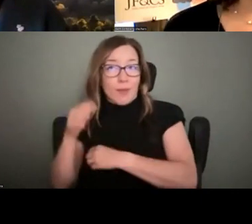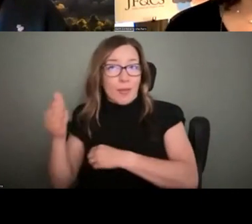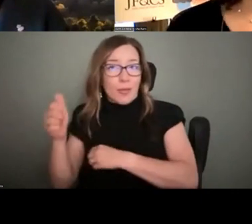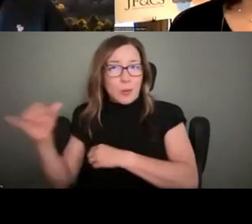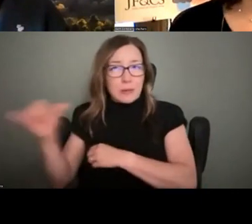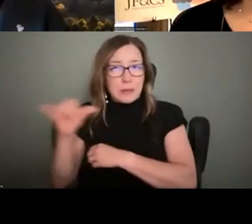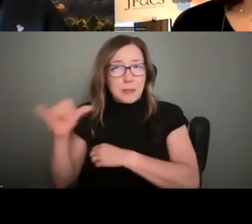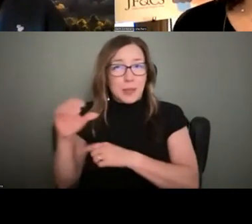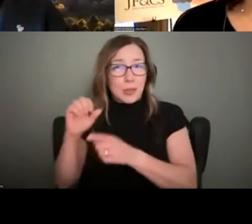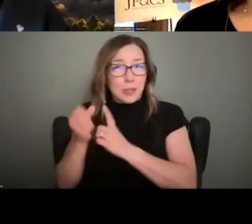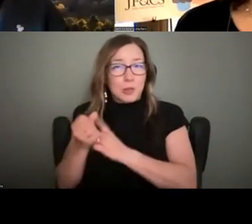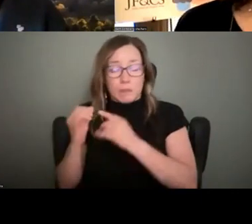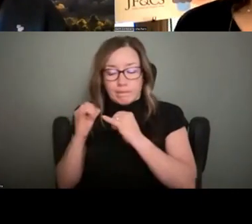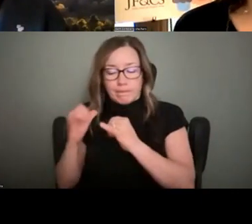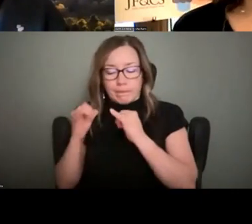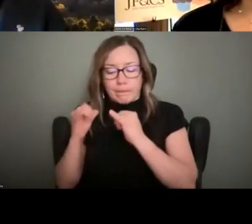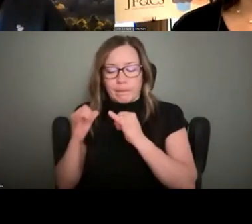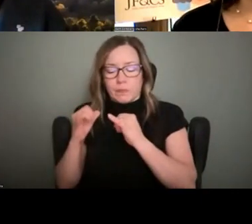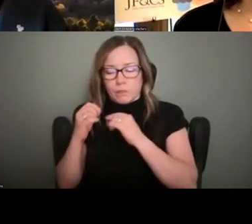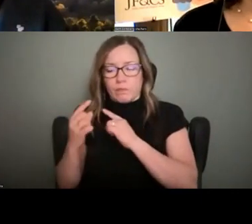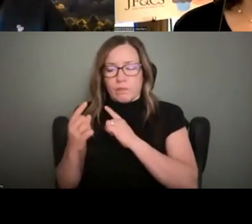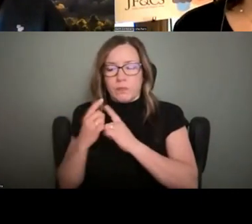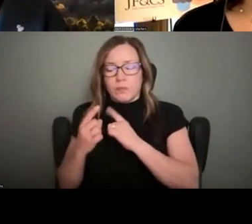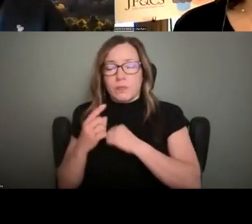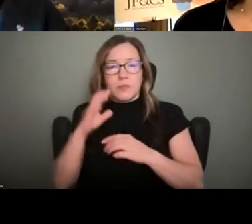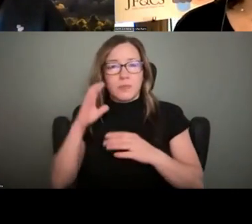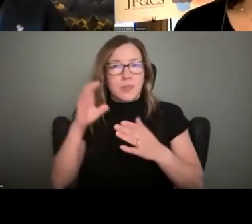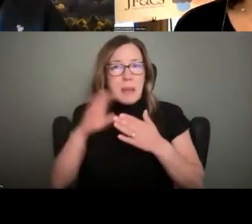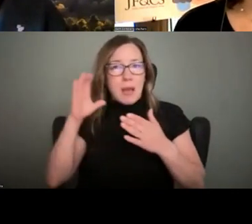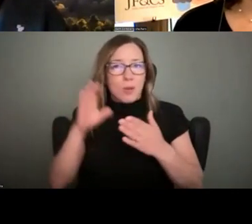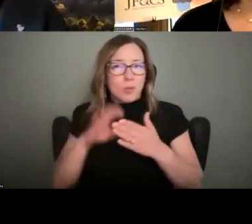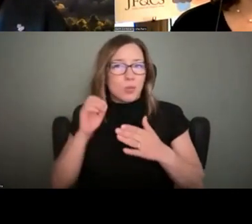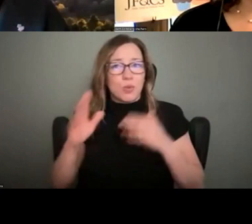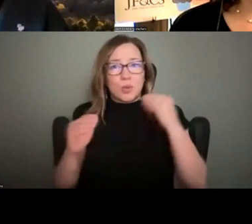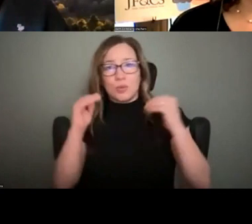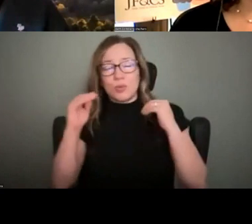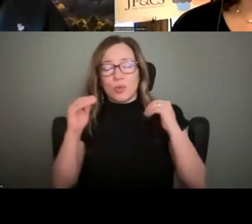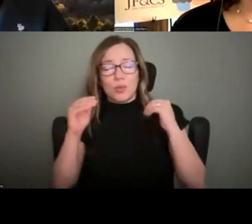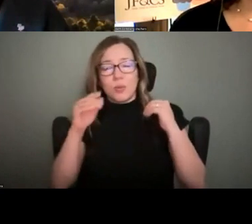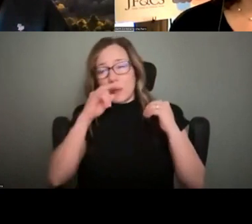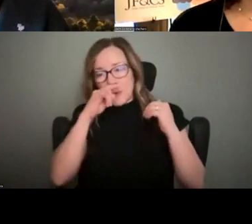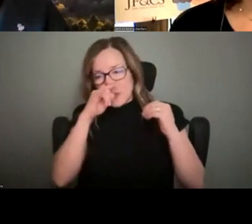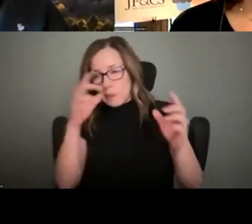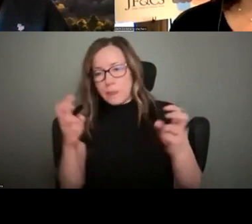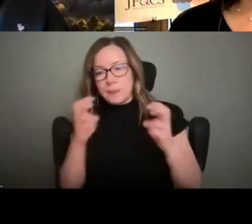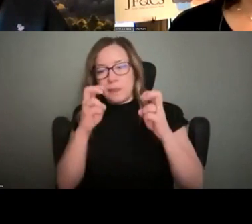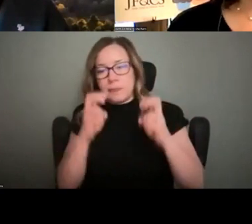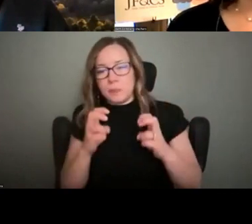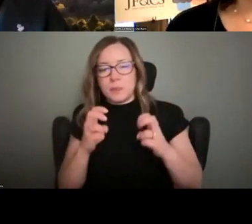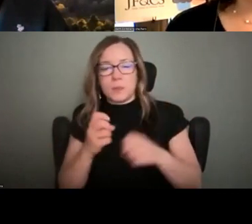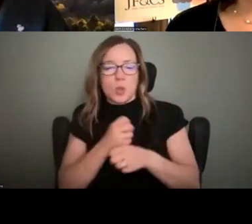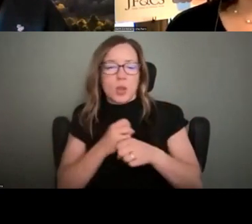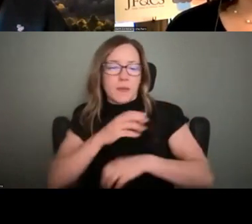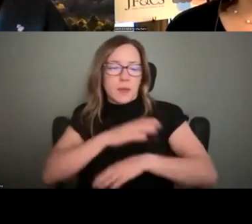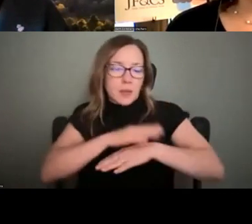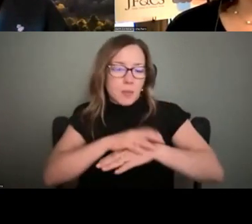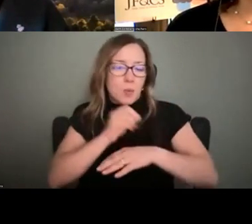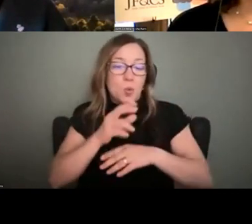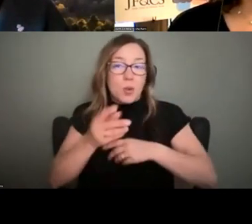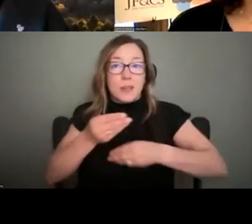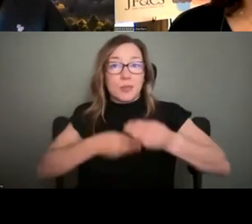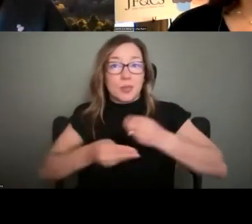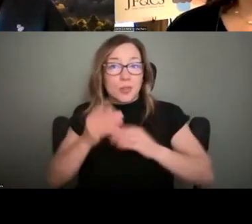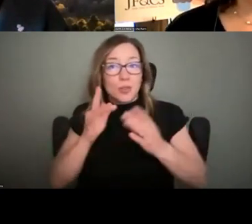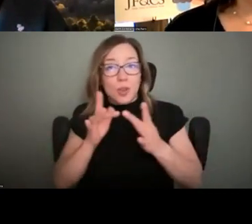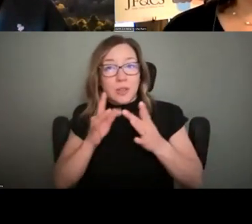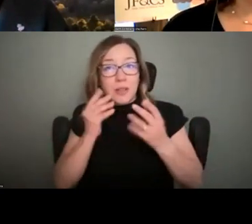similar situation. So a spouse or an adult child may meet up at the coffee table. They may exchange contact information,